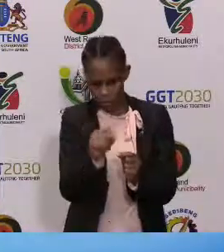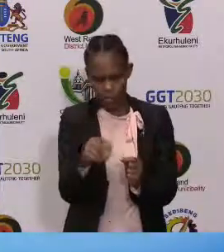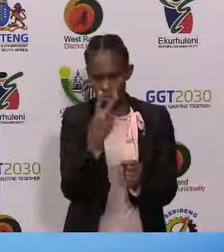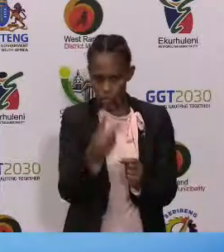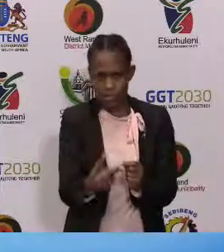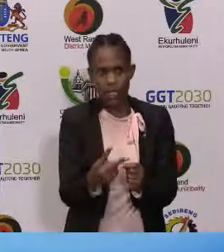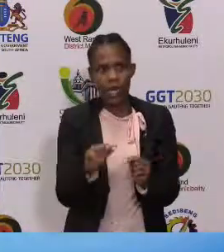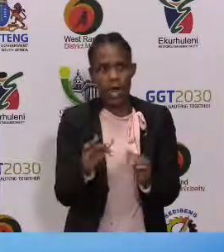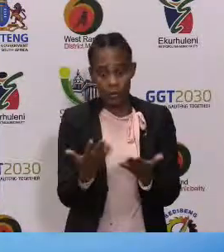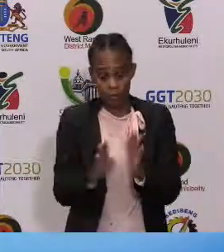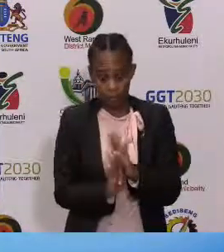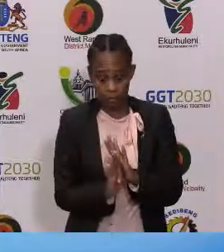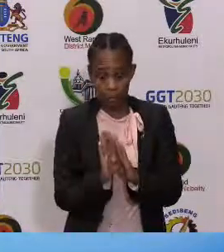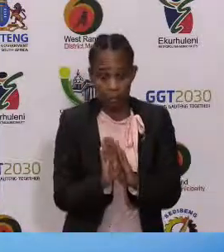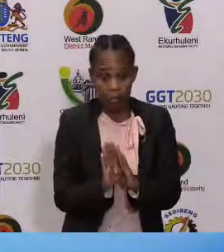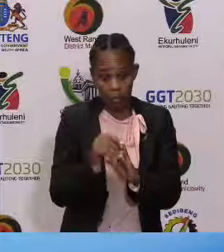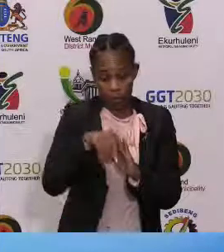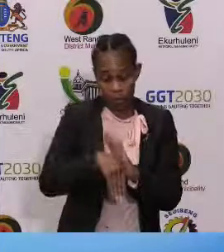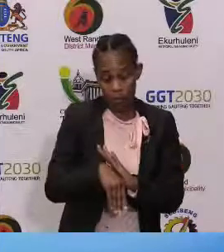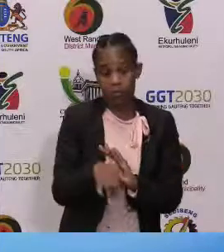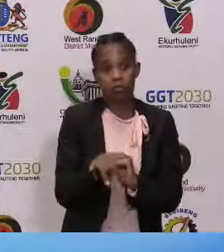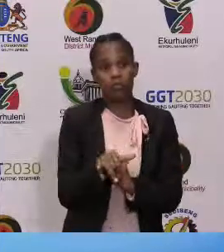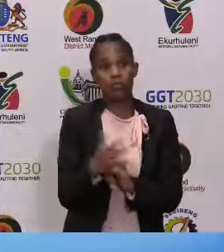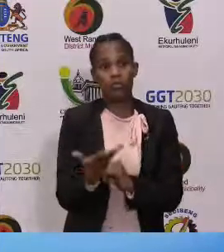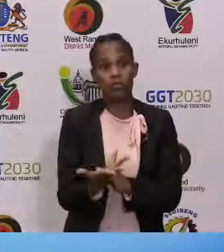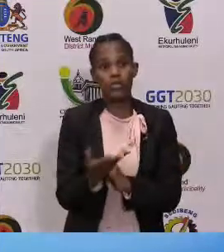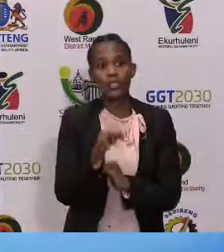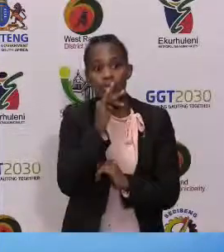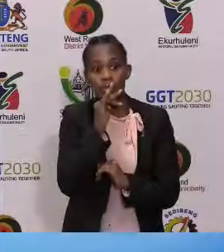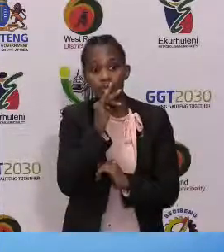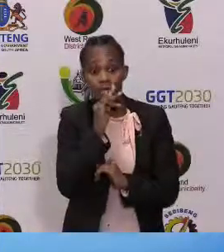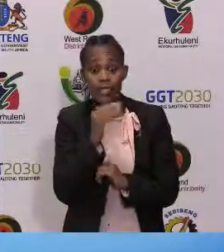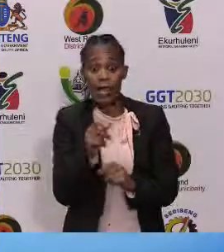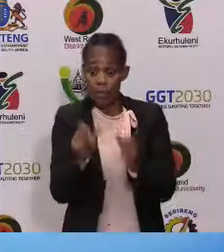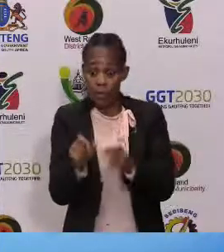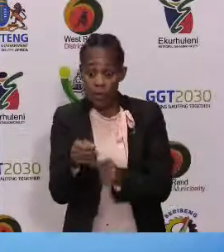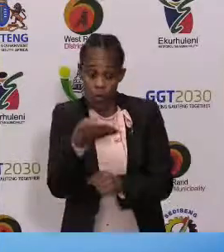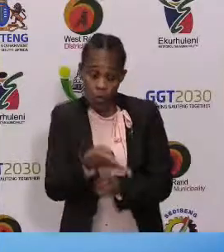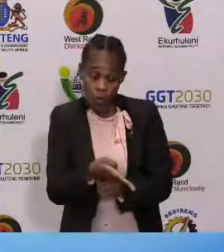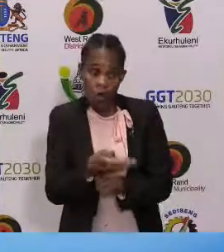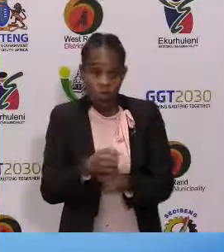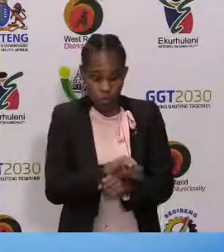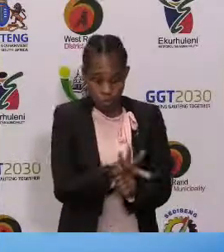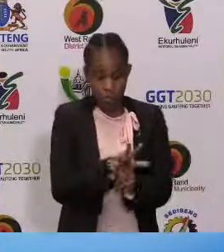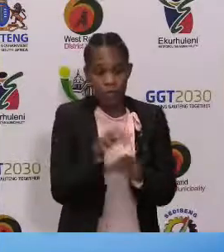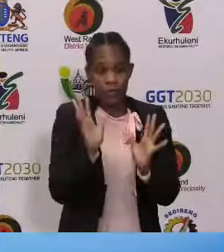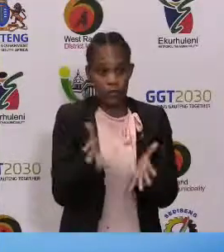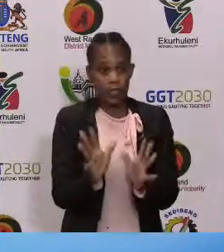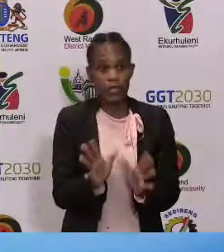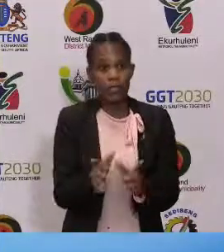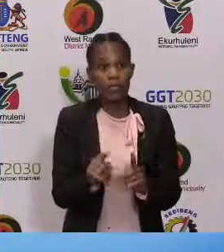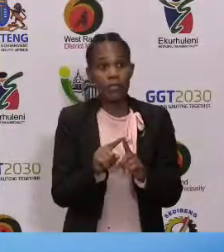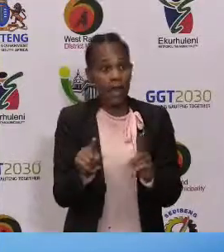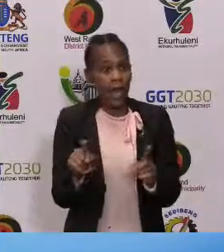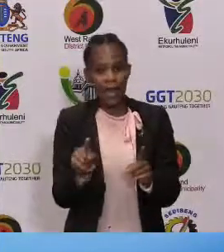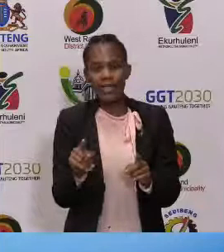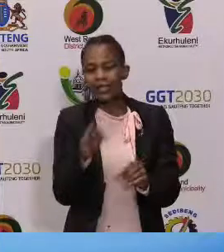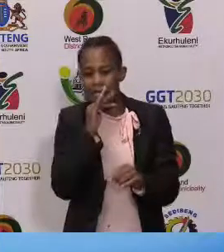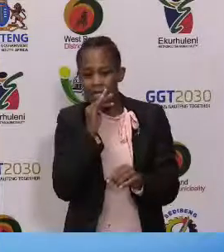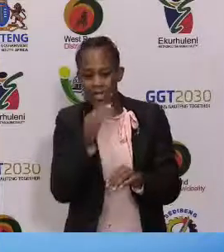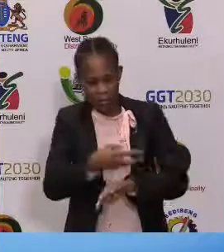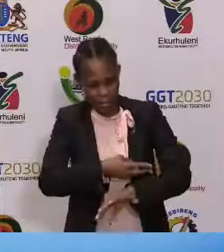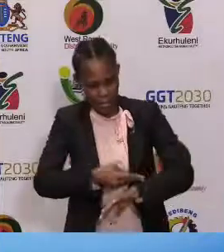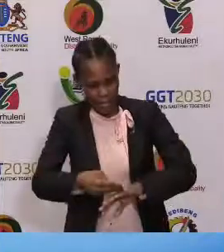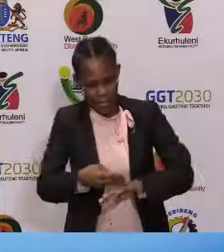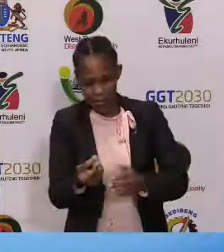has peaked, what will happen is that there are people that might have been infected, but we won't be able to detect the antibody any longer in the blood. So again,